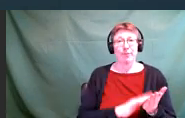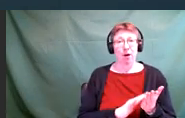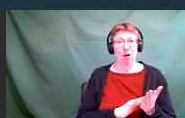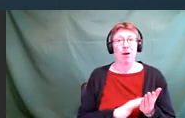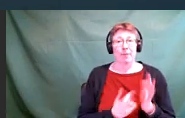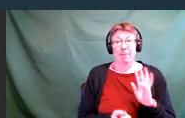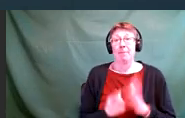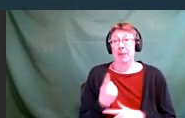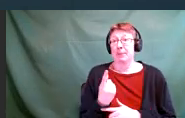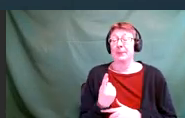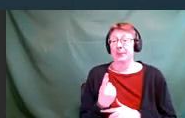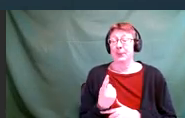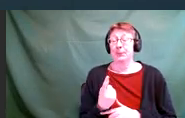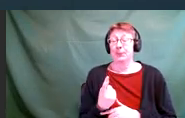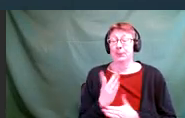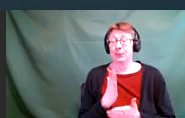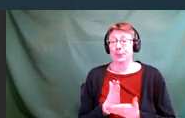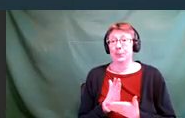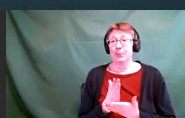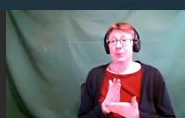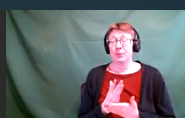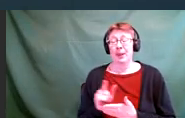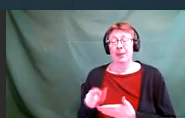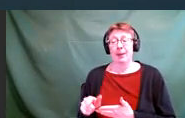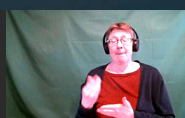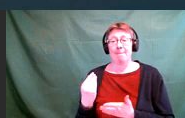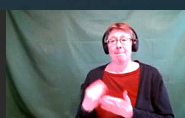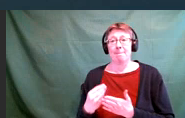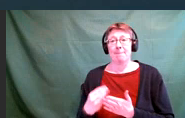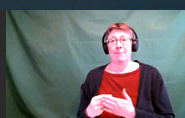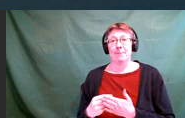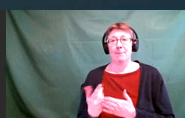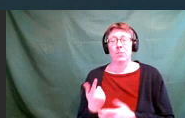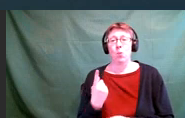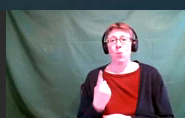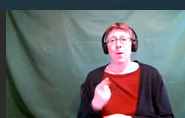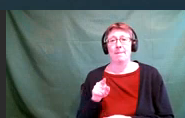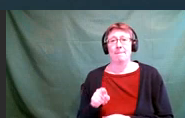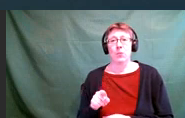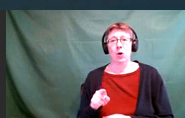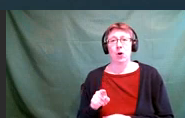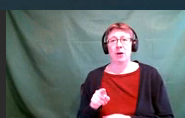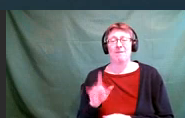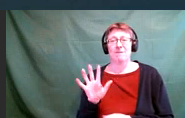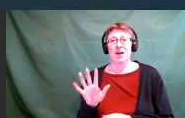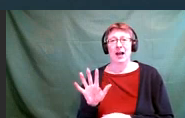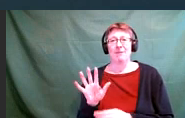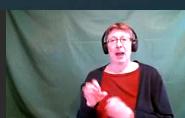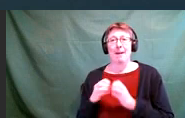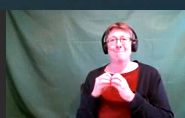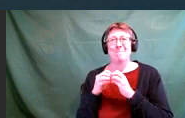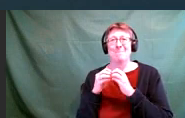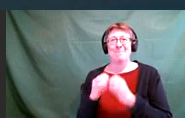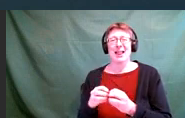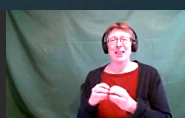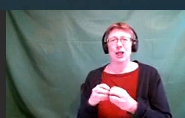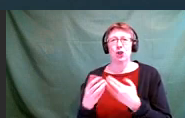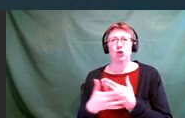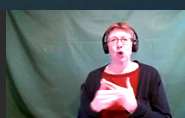did. And he made, was it $1.5 billion in a month.